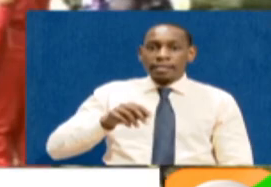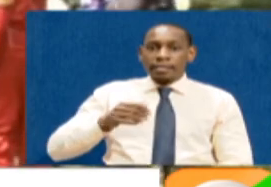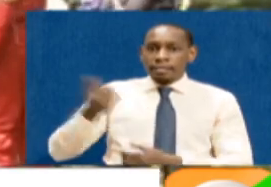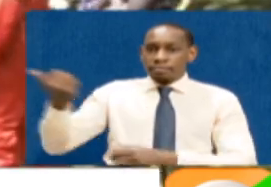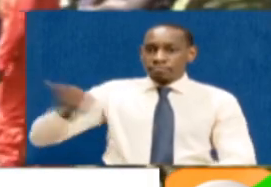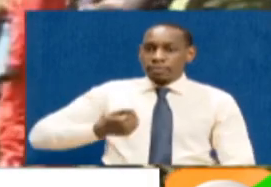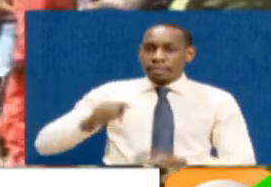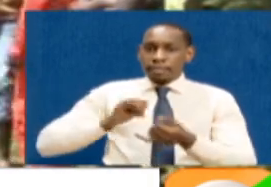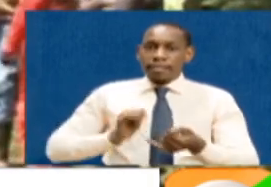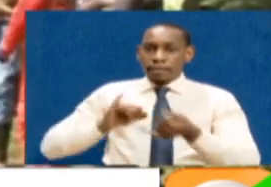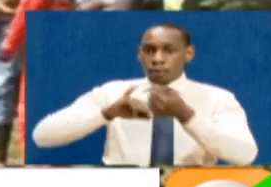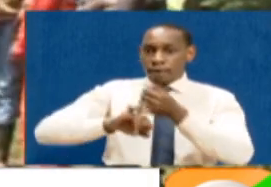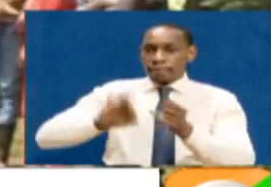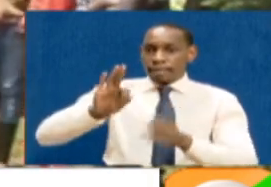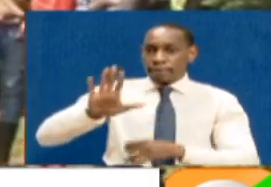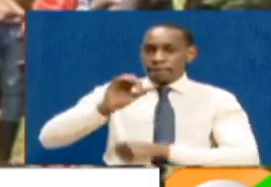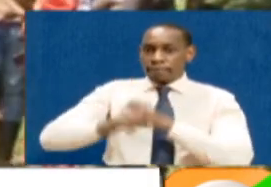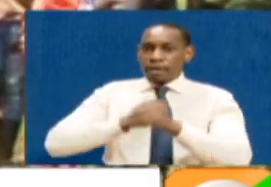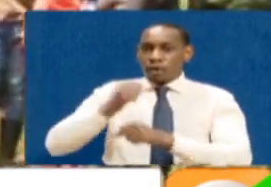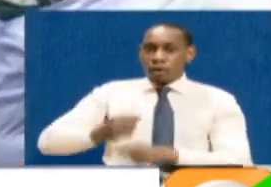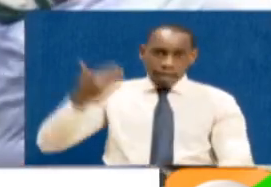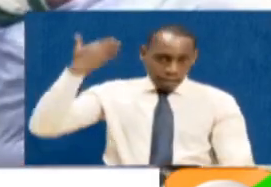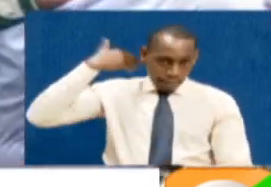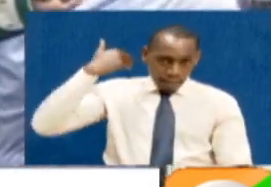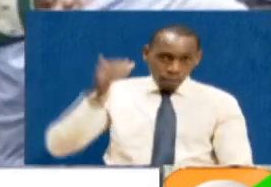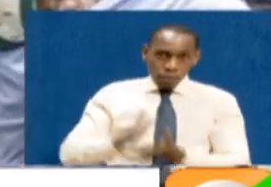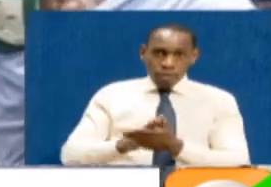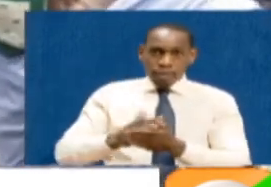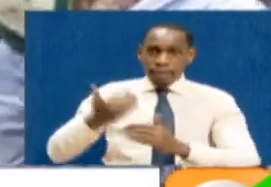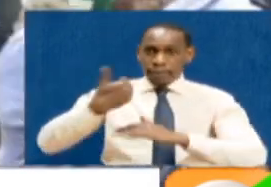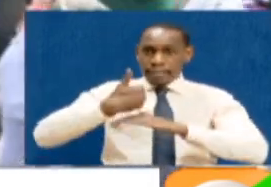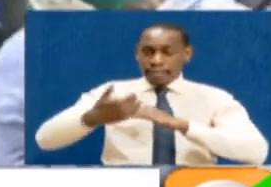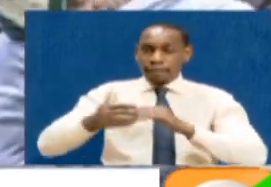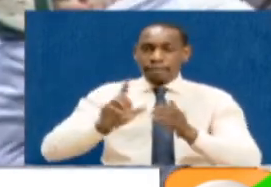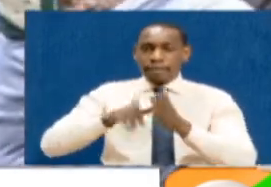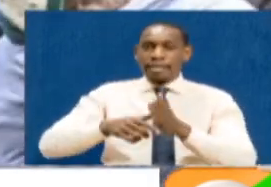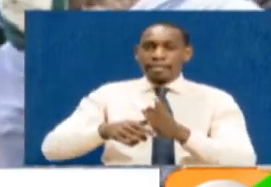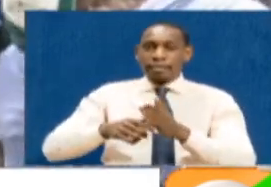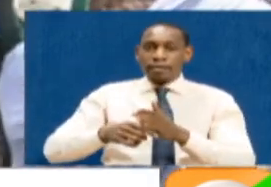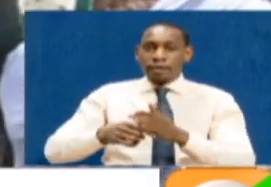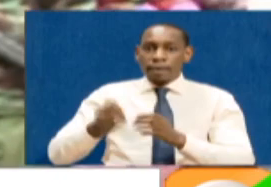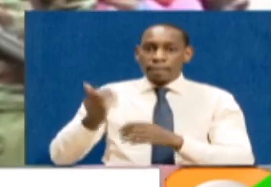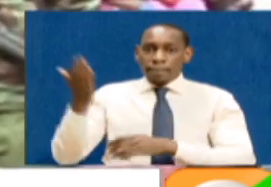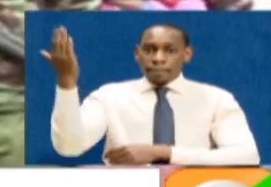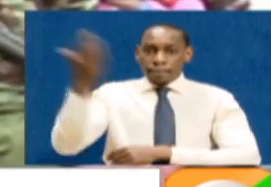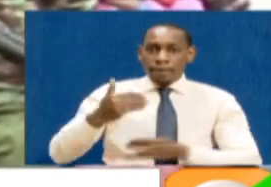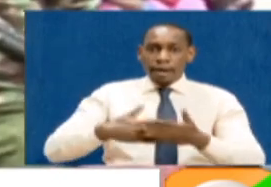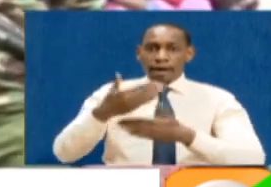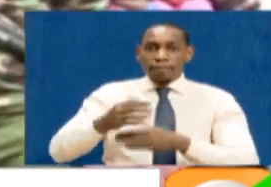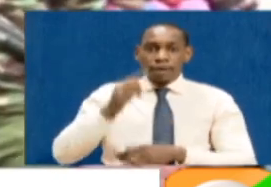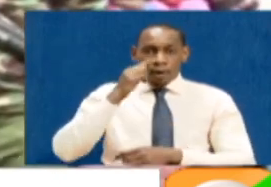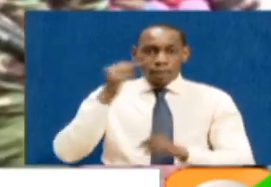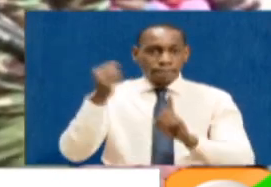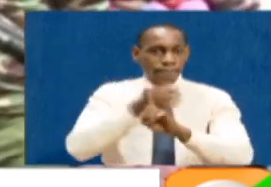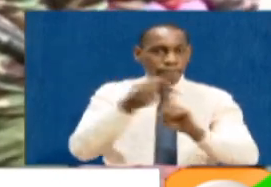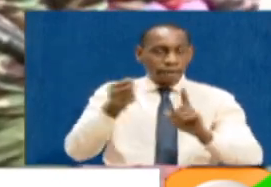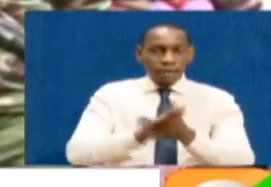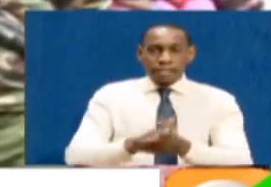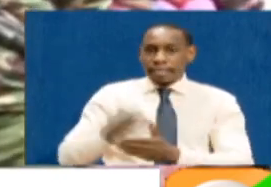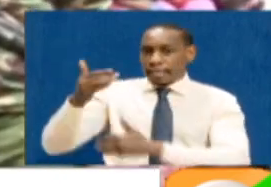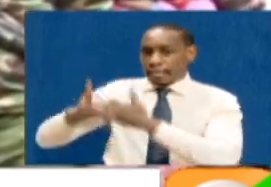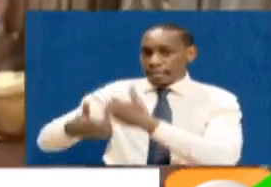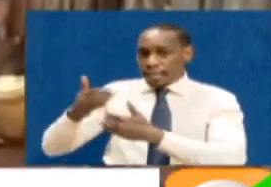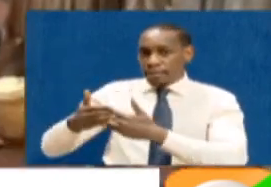neighbours, the man, Anthony Nganga, stabbed his 35-year-old wife, Jane Njeri, in the back with a knife and then hacked her with an